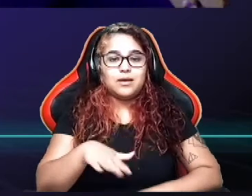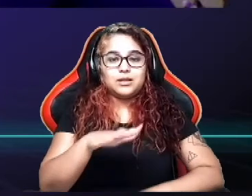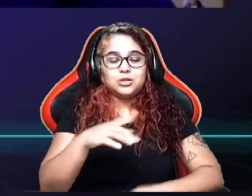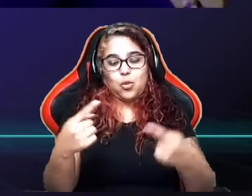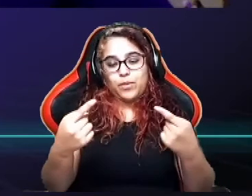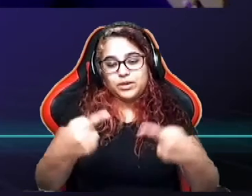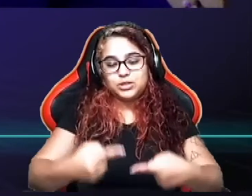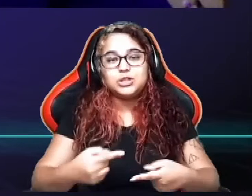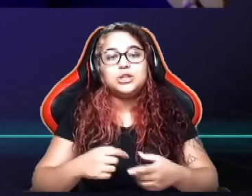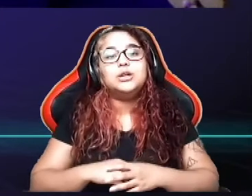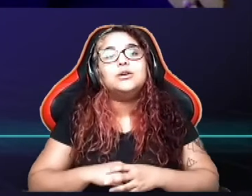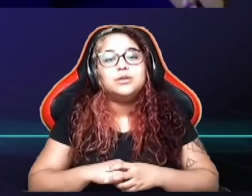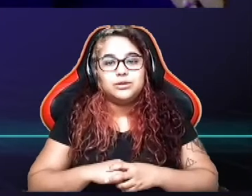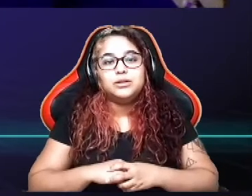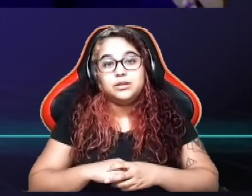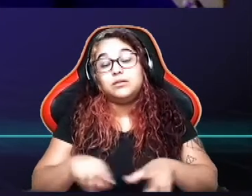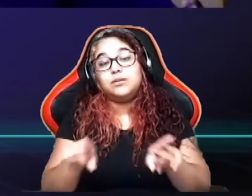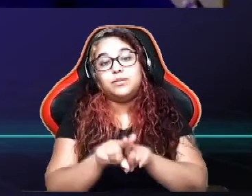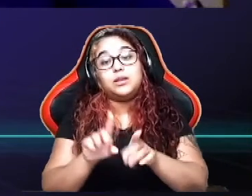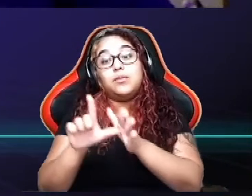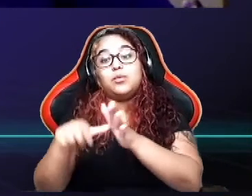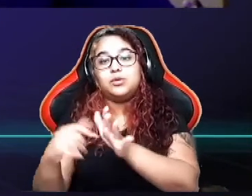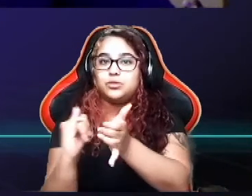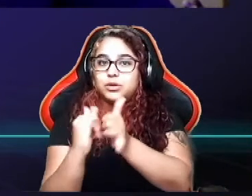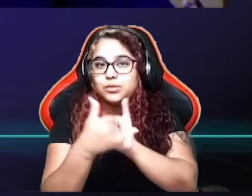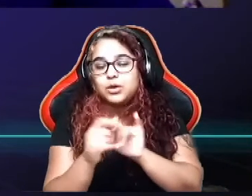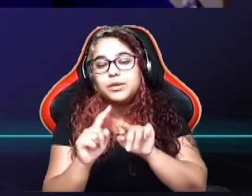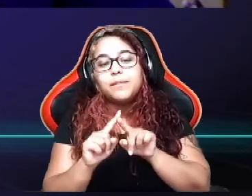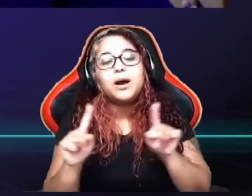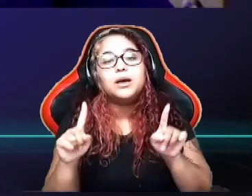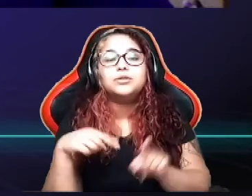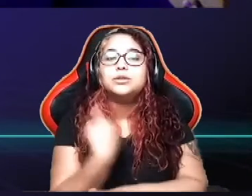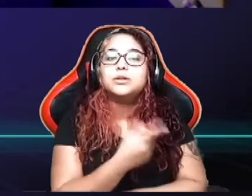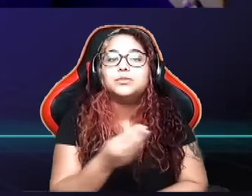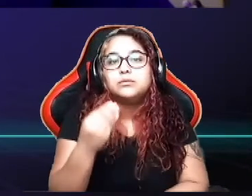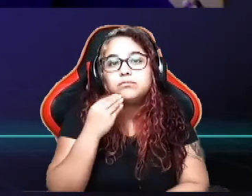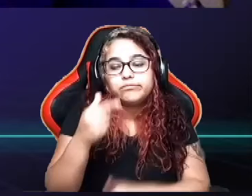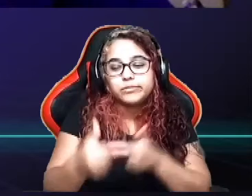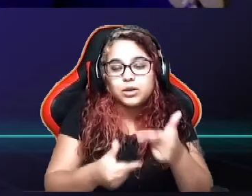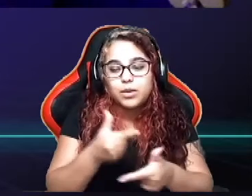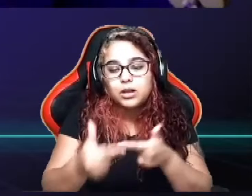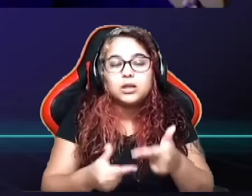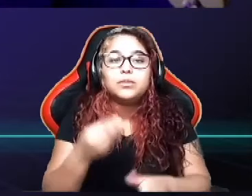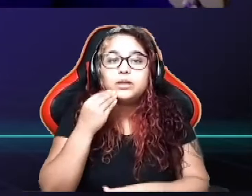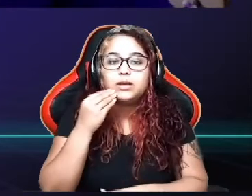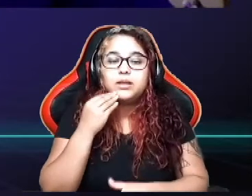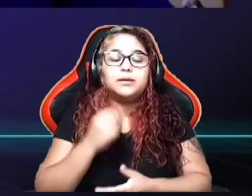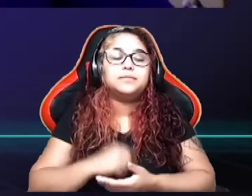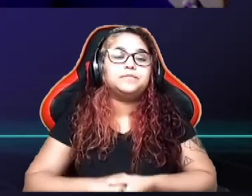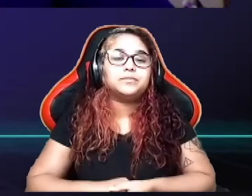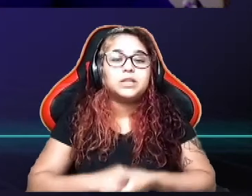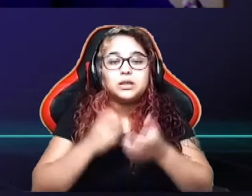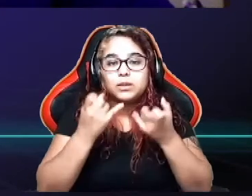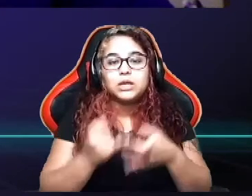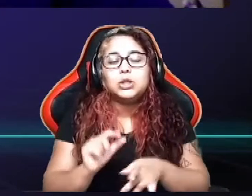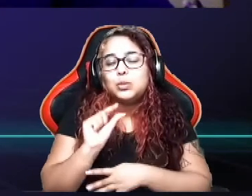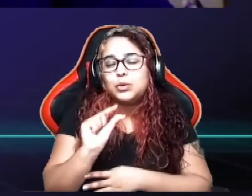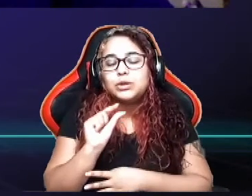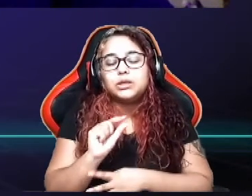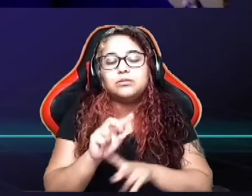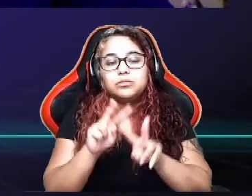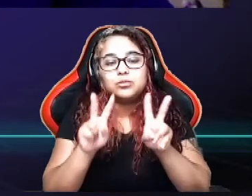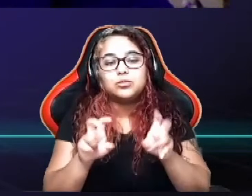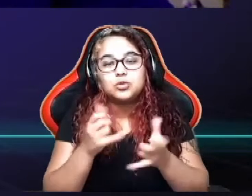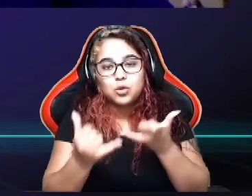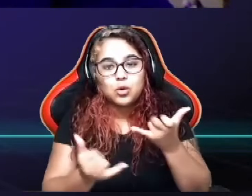especially in competitive gaming and esports. But that's what we're working for. And